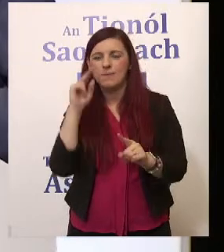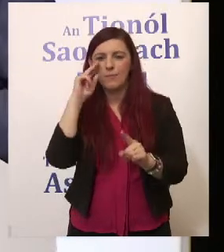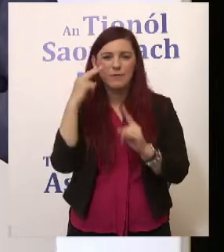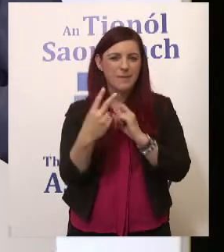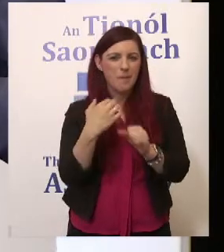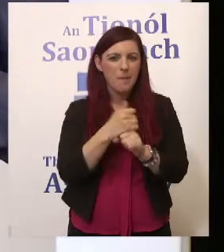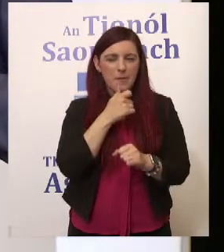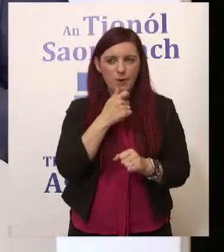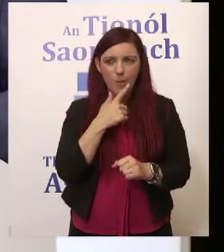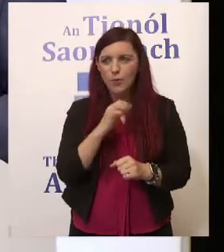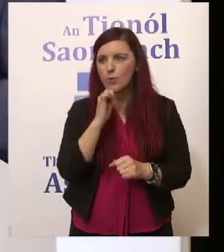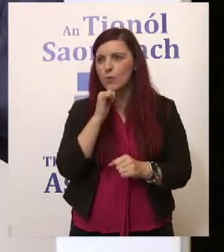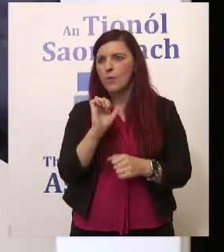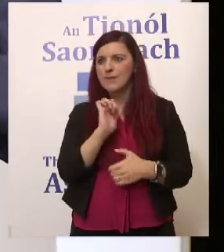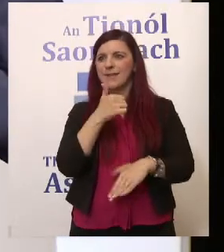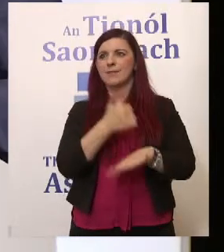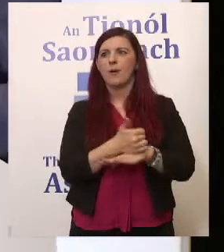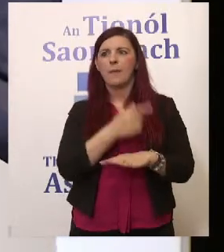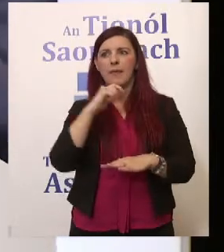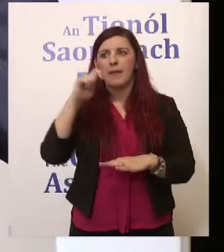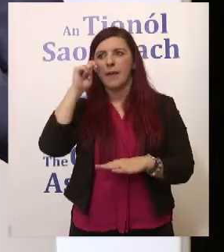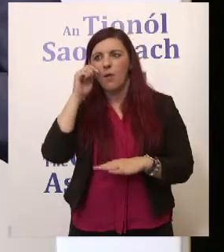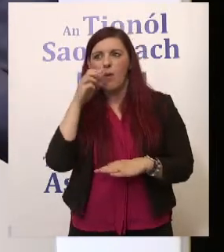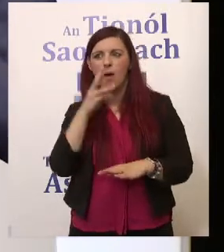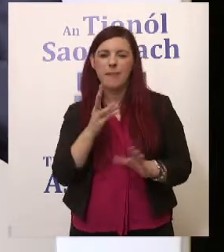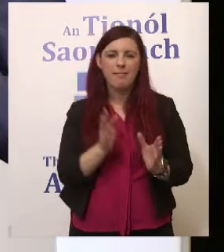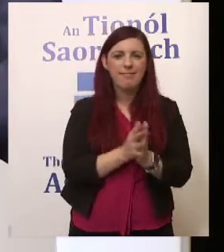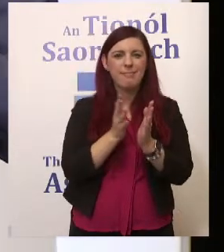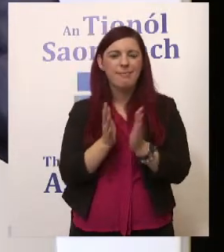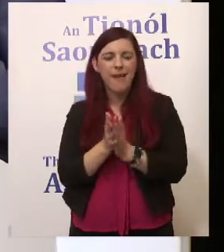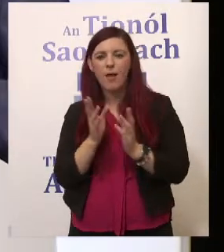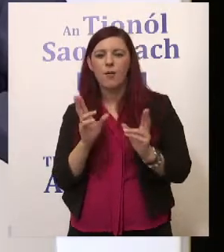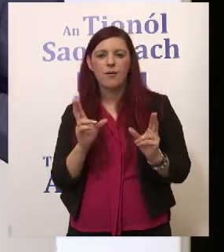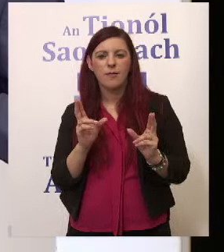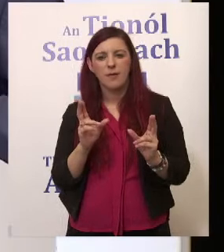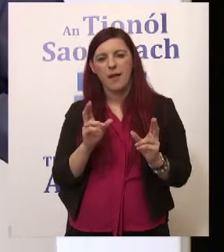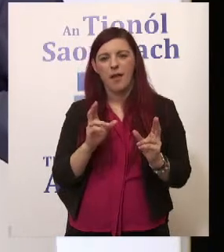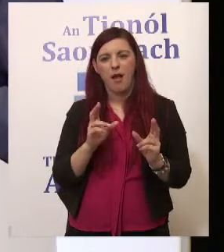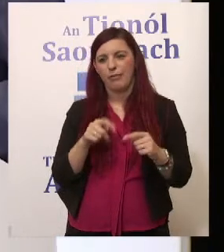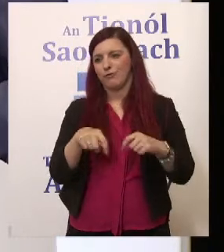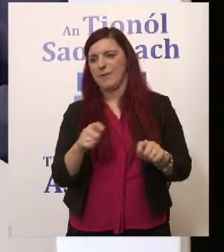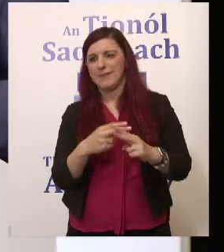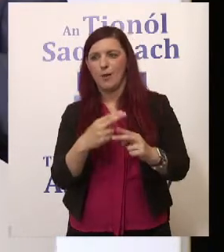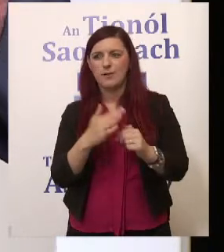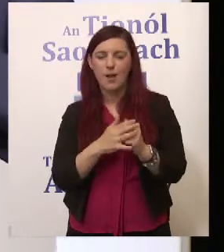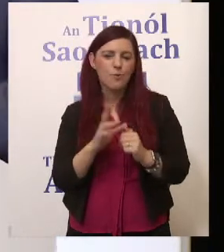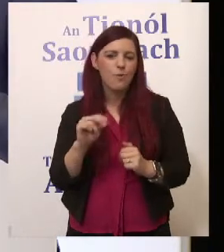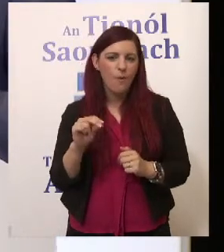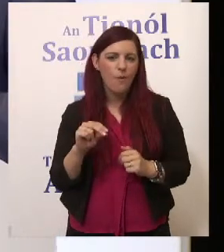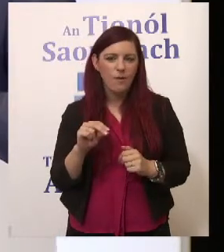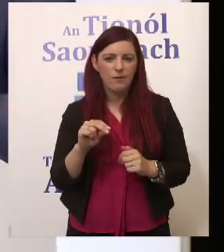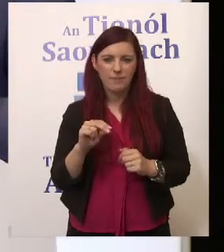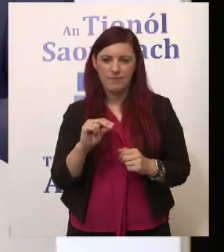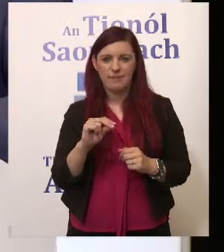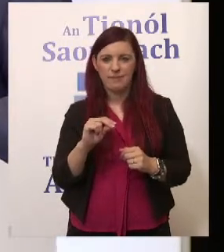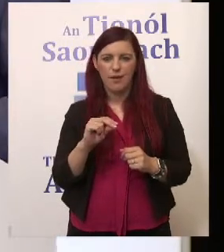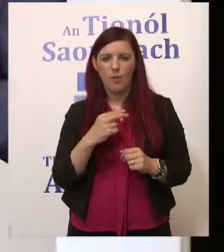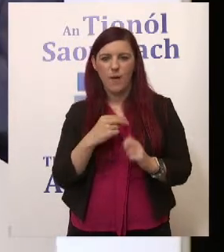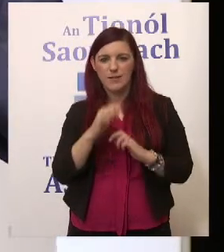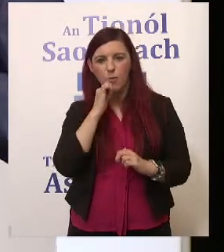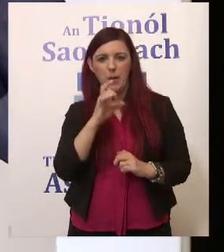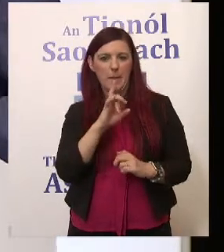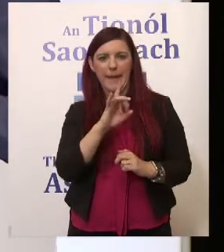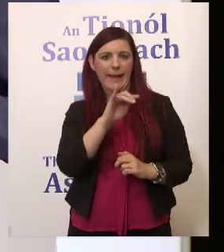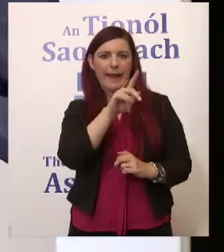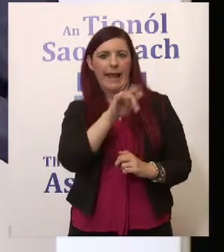up a shop saying, I'm only going to sell to the people, you know, on the street outside. Otherwise, there wouldn't be a Kilkenny design in